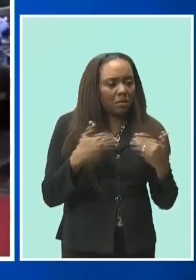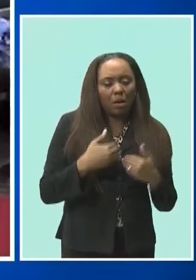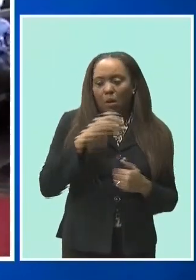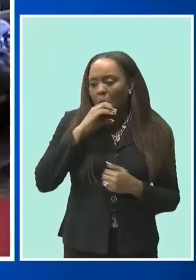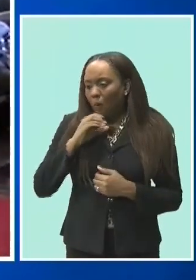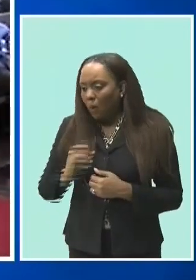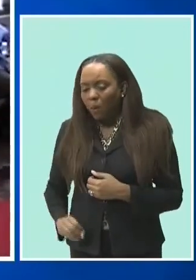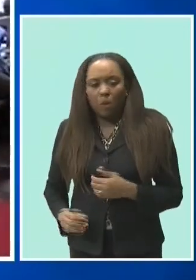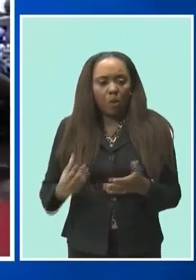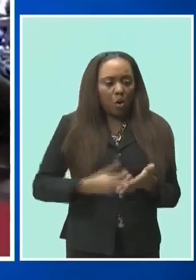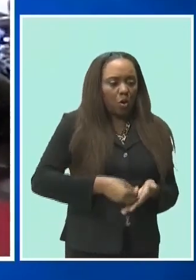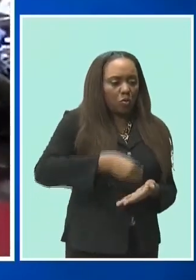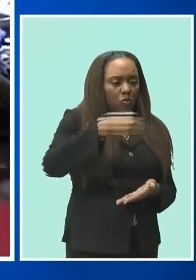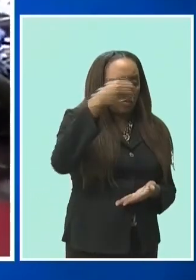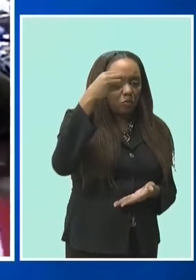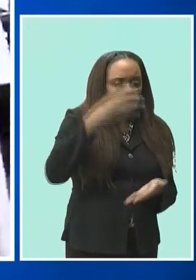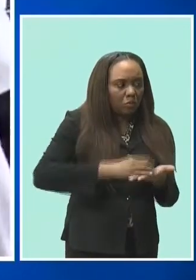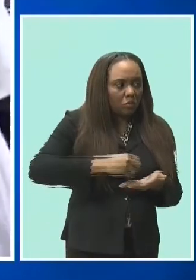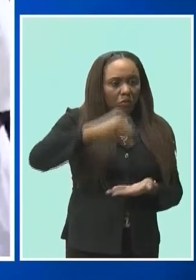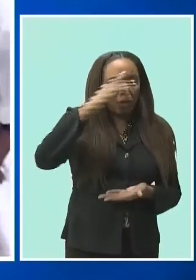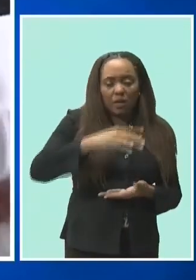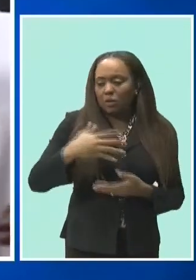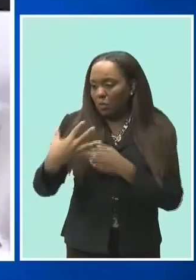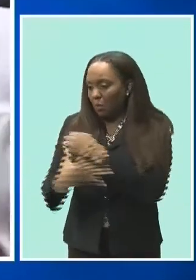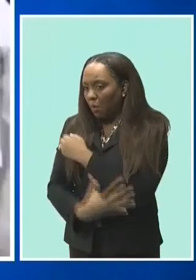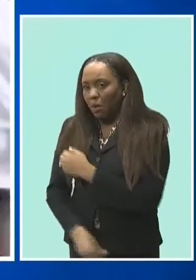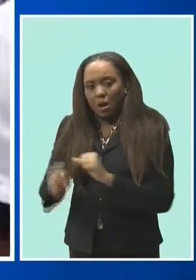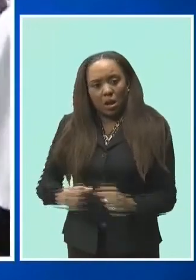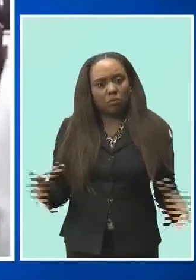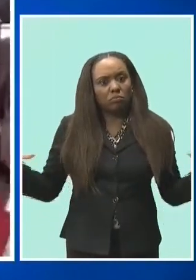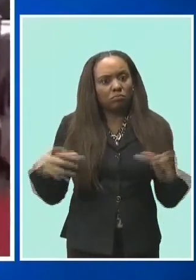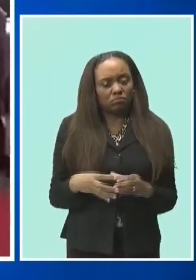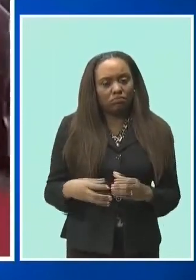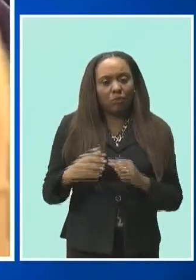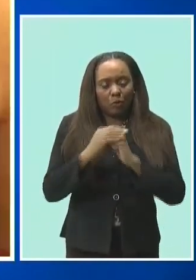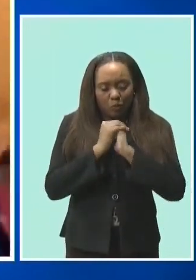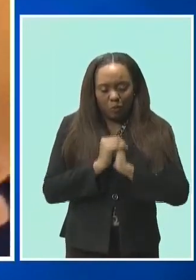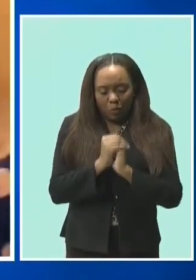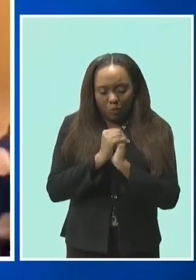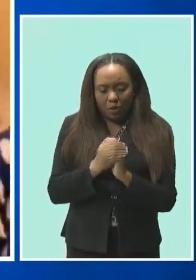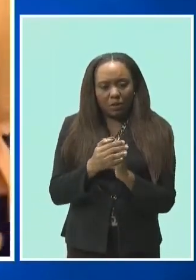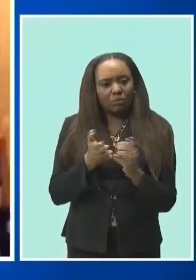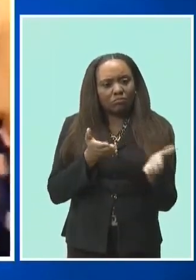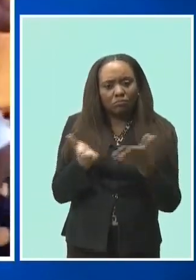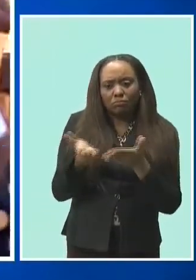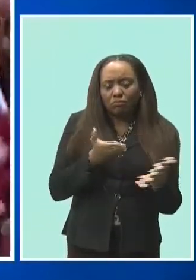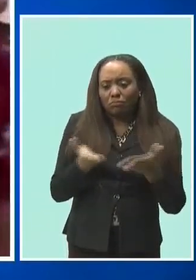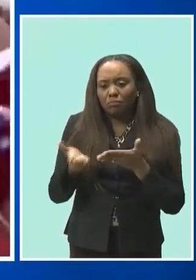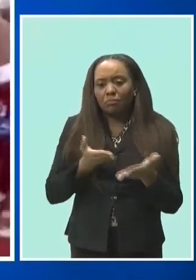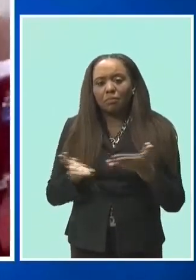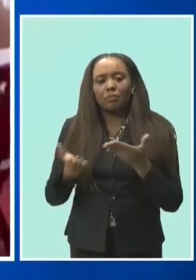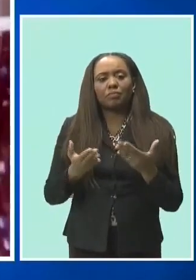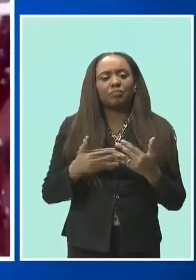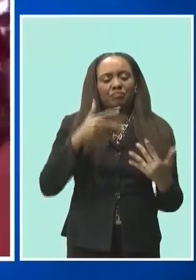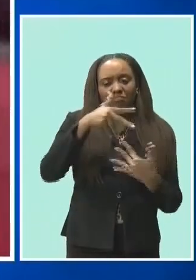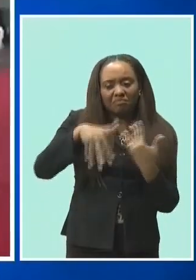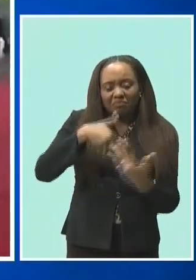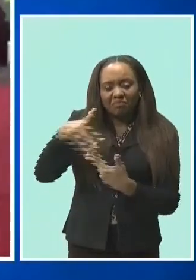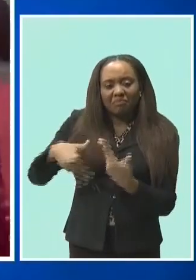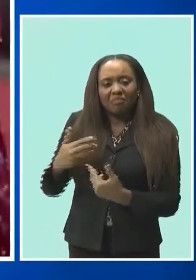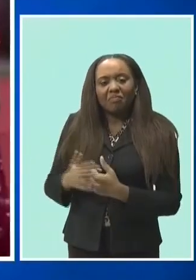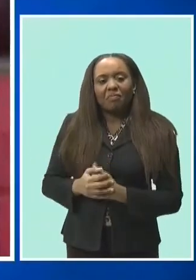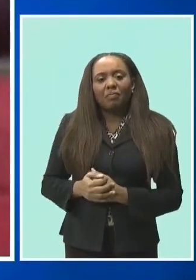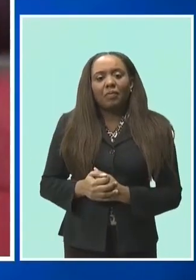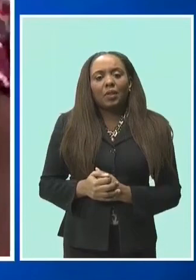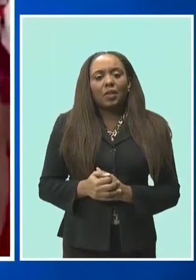and ethnicity could come together to worship, support each other, and serve the community. He said the All Saints Anglican